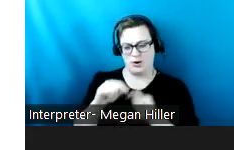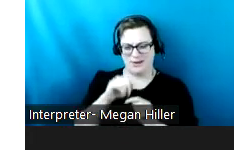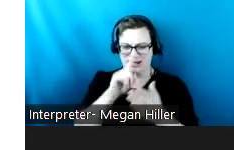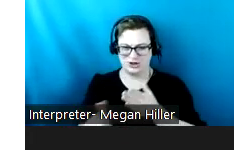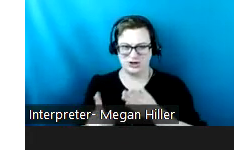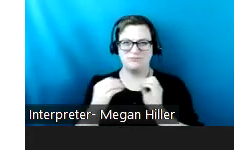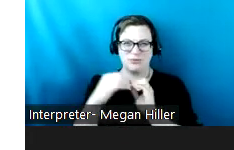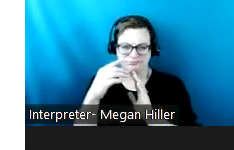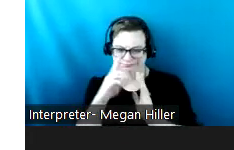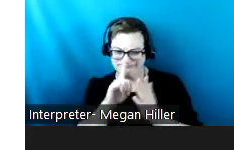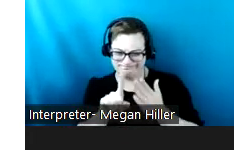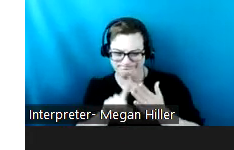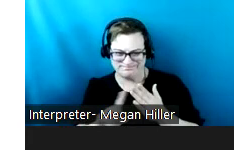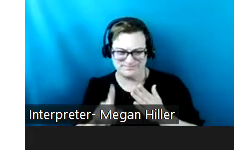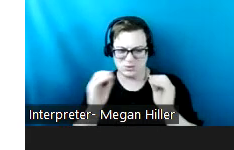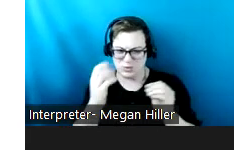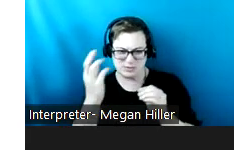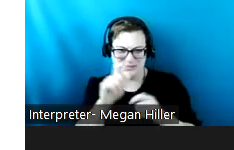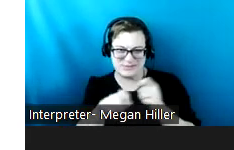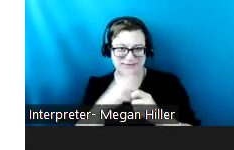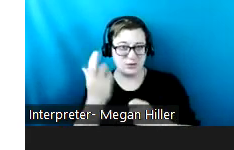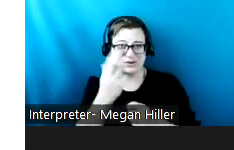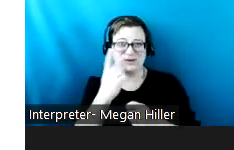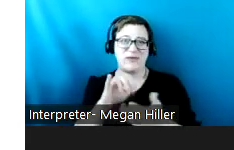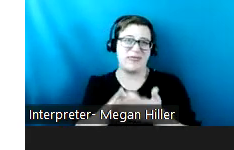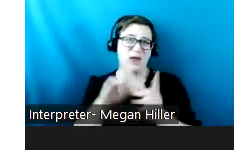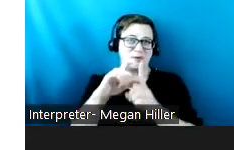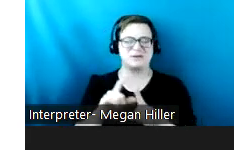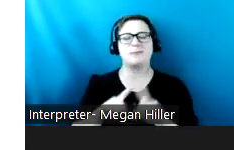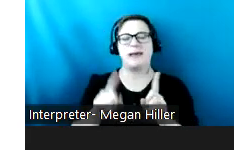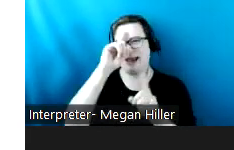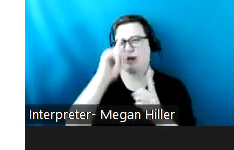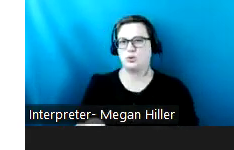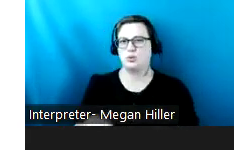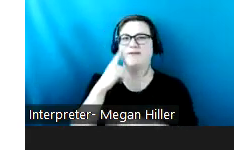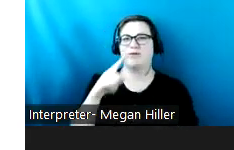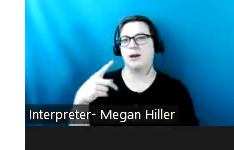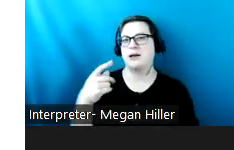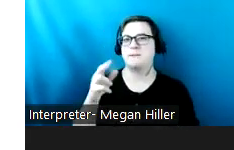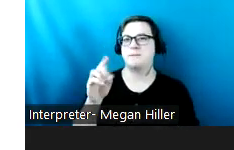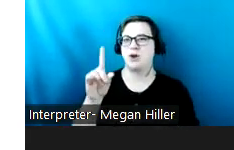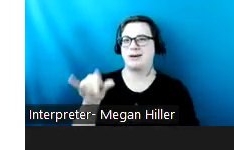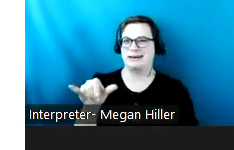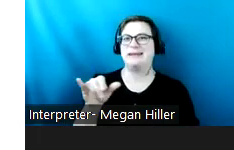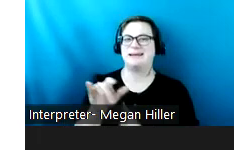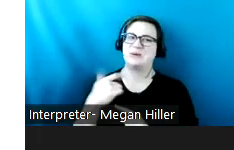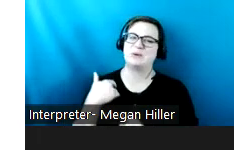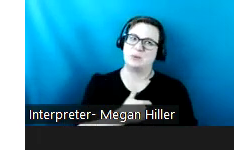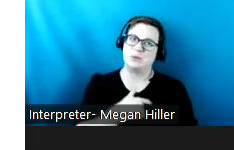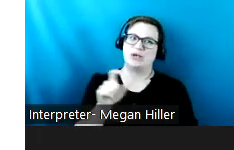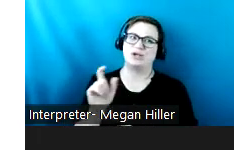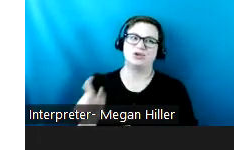ensure that there's no specific reason, but I completely agree for the parity's sake that we should be looking at all of those angles. So thank